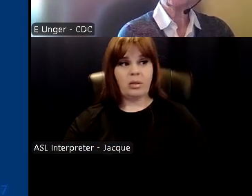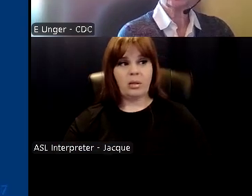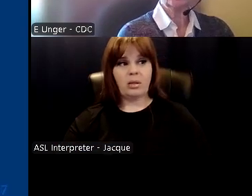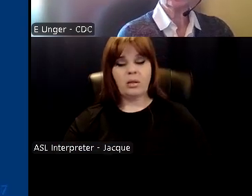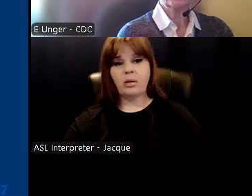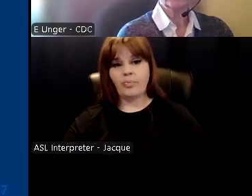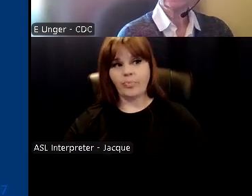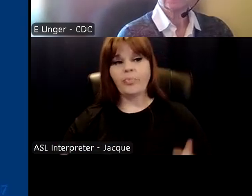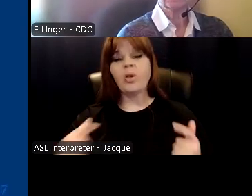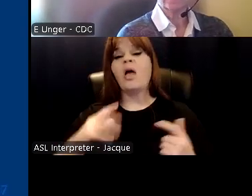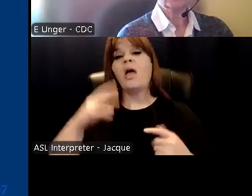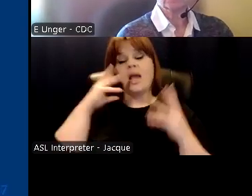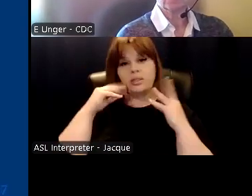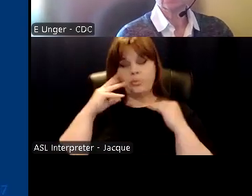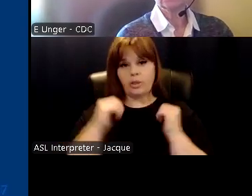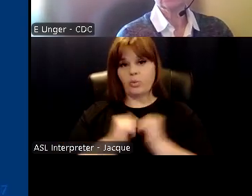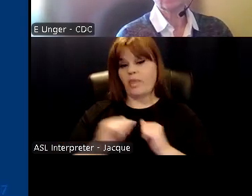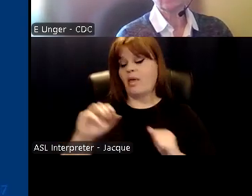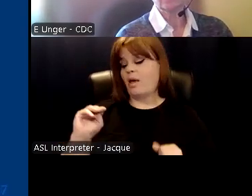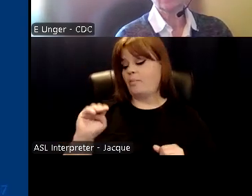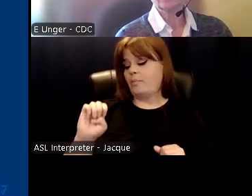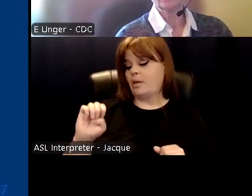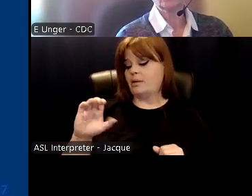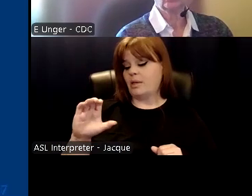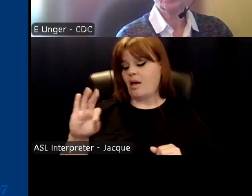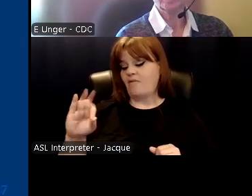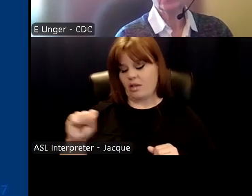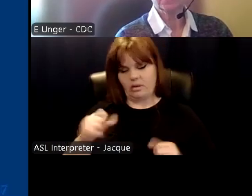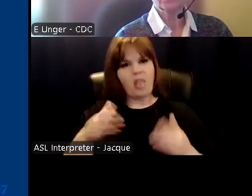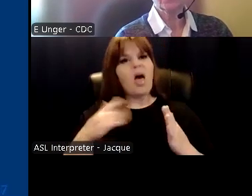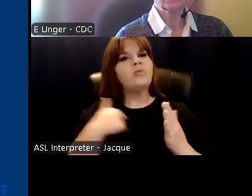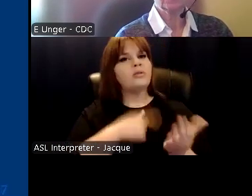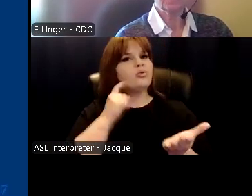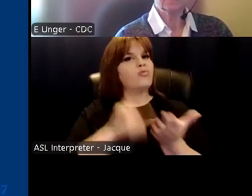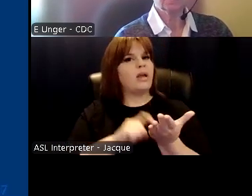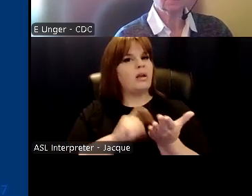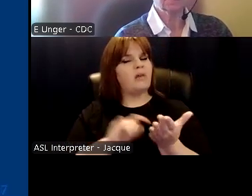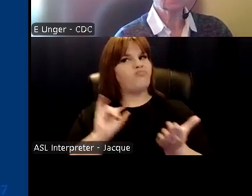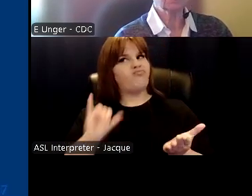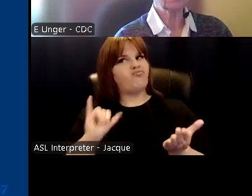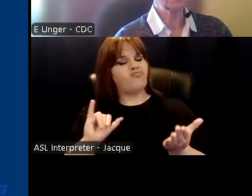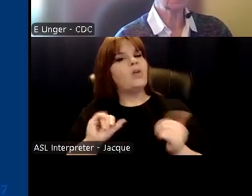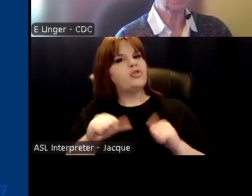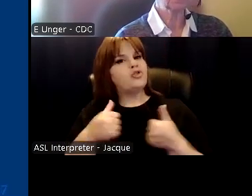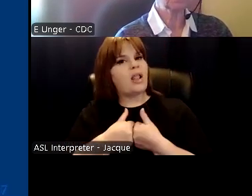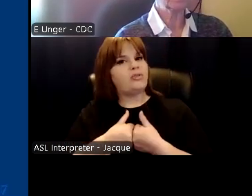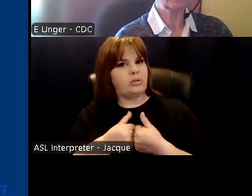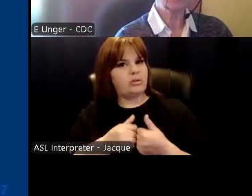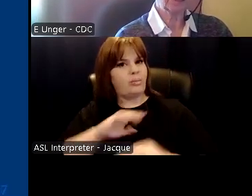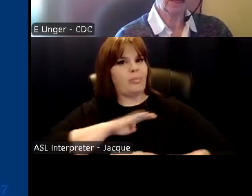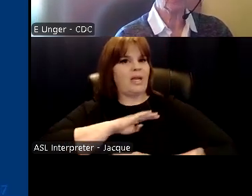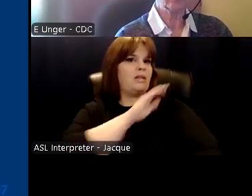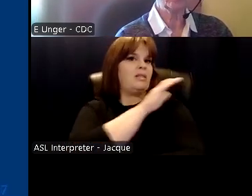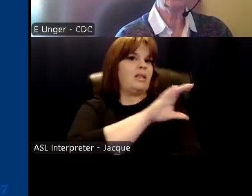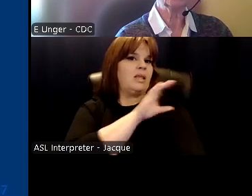Experience with ME/CFS allowed us to recognize that there would be challenges in meeting the clinical need for